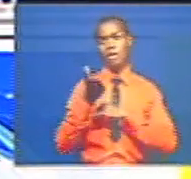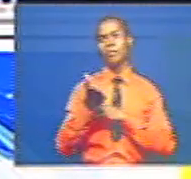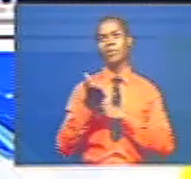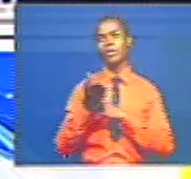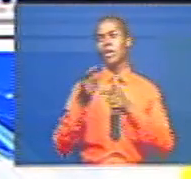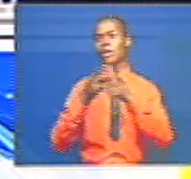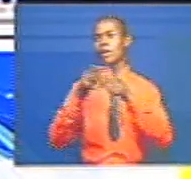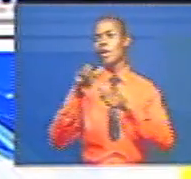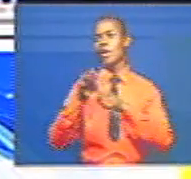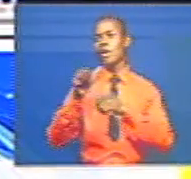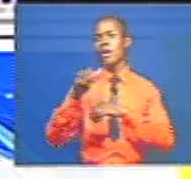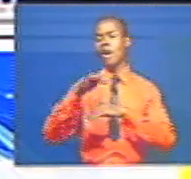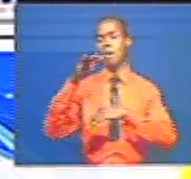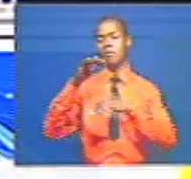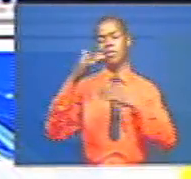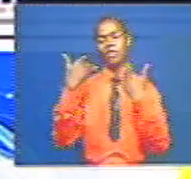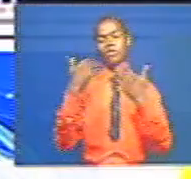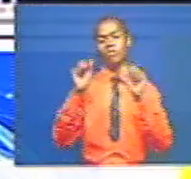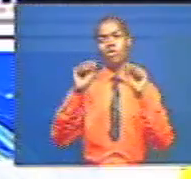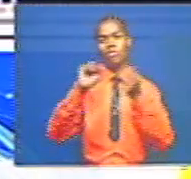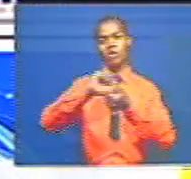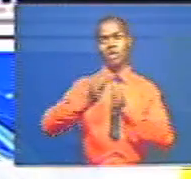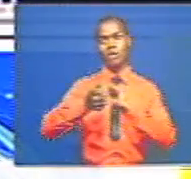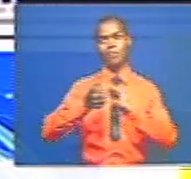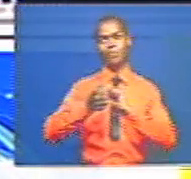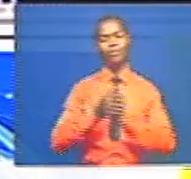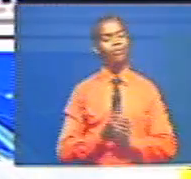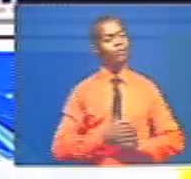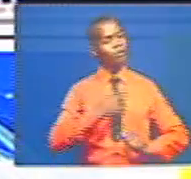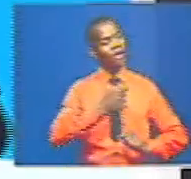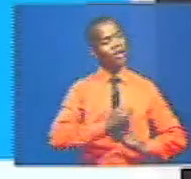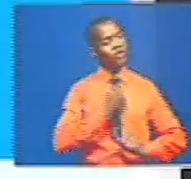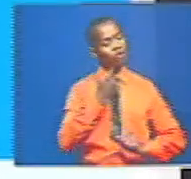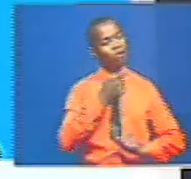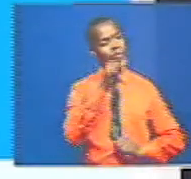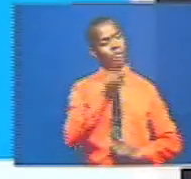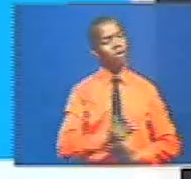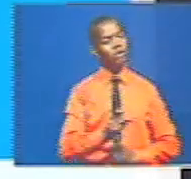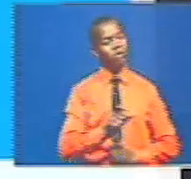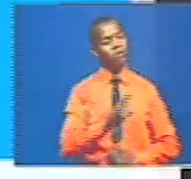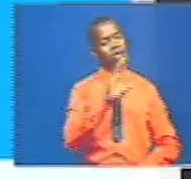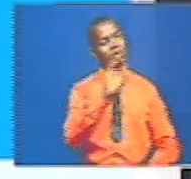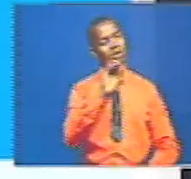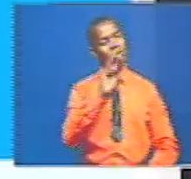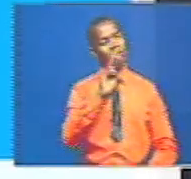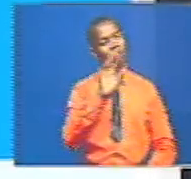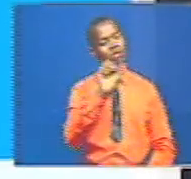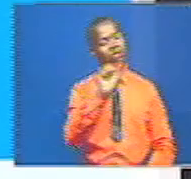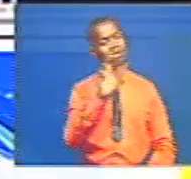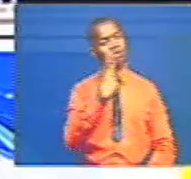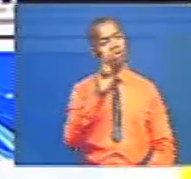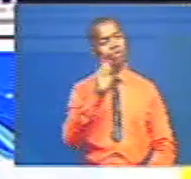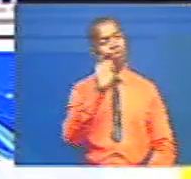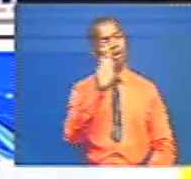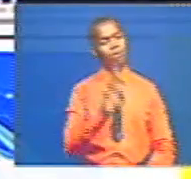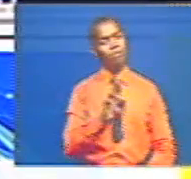up, mm-hmm. things will change. What about for me, you know, as a consumer, what is it that I can do? As a consumer, what we are going to do is that